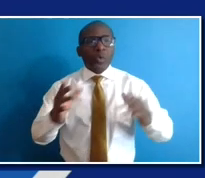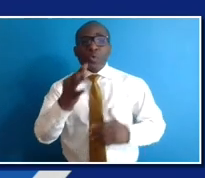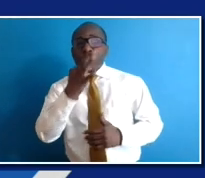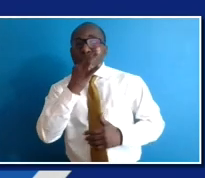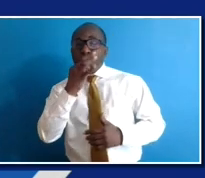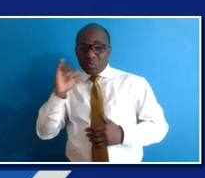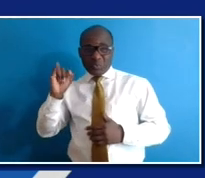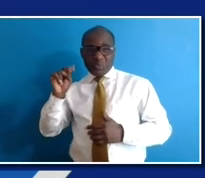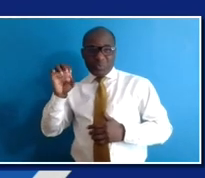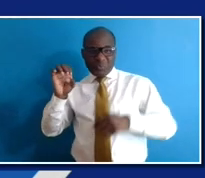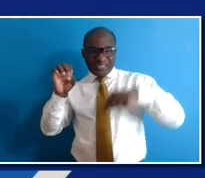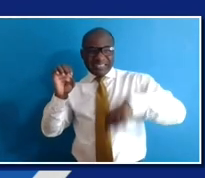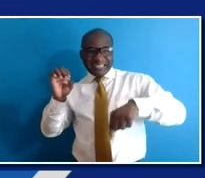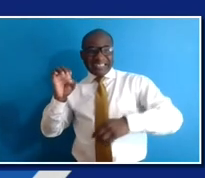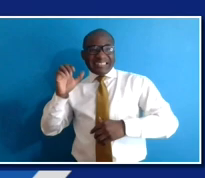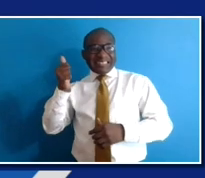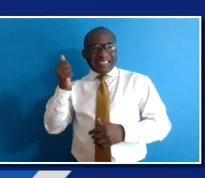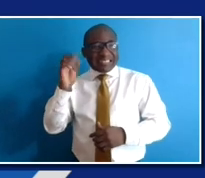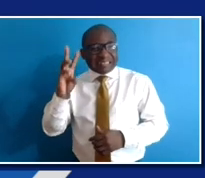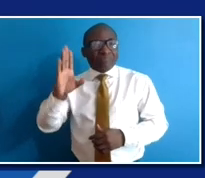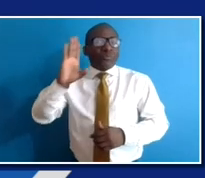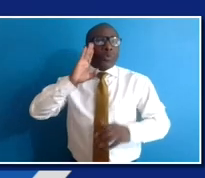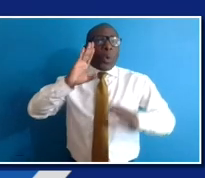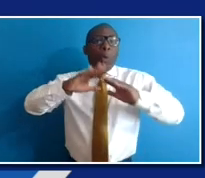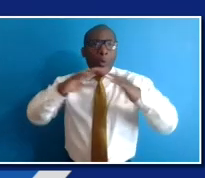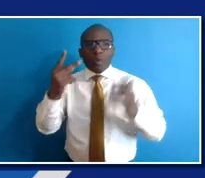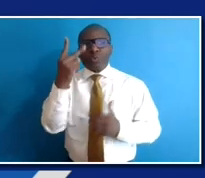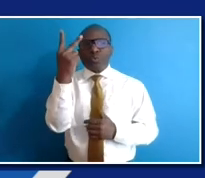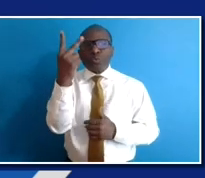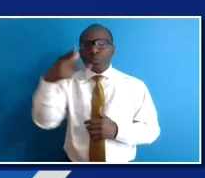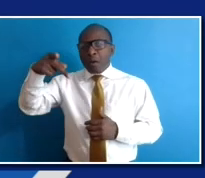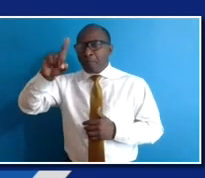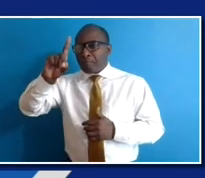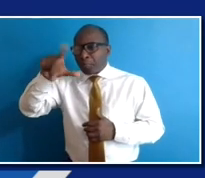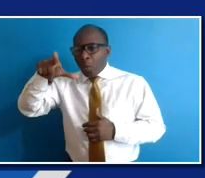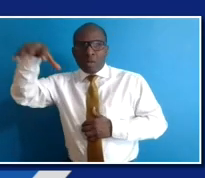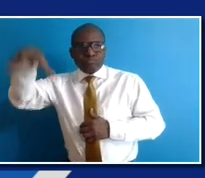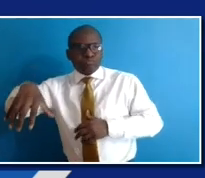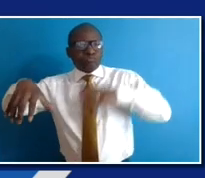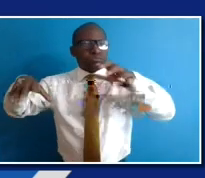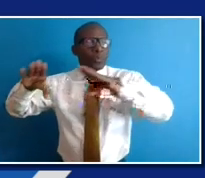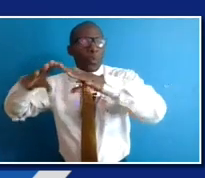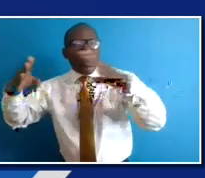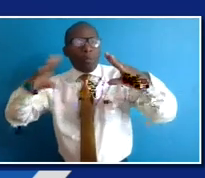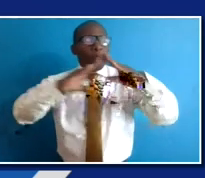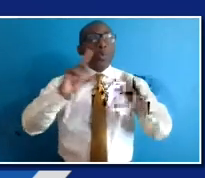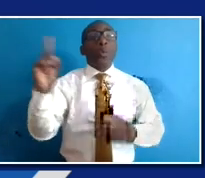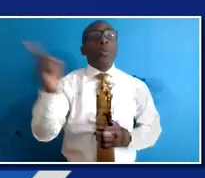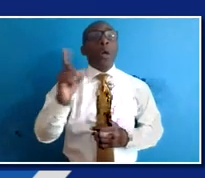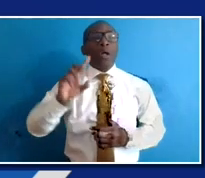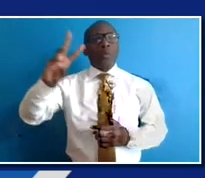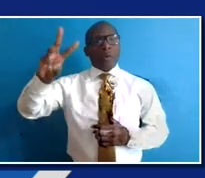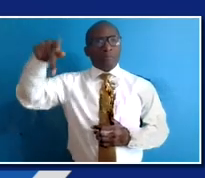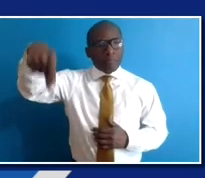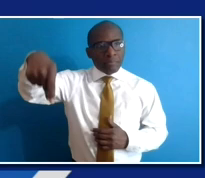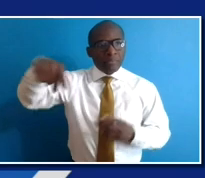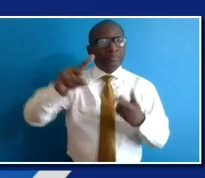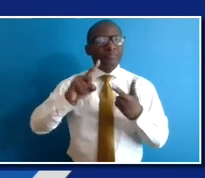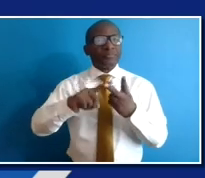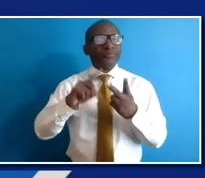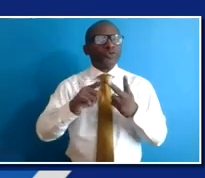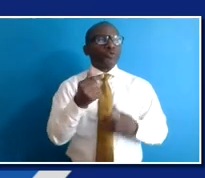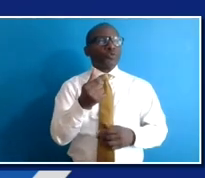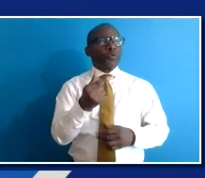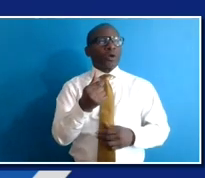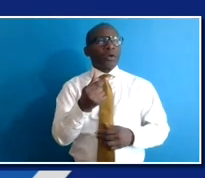Plains and Sprain Ridge Pool in Greenberg. And then the following week, Tibbetts in Yonkers and then